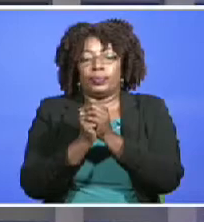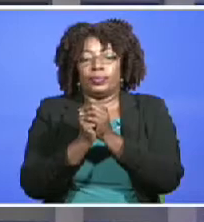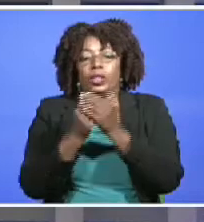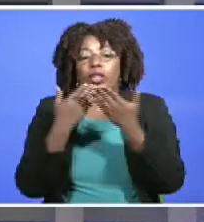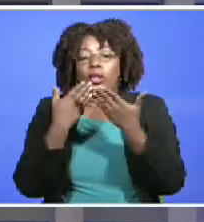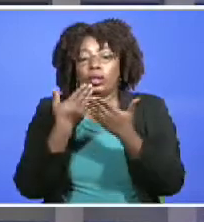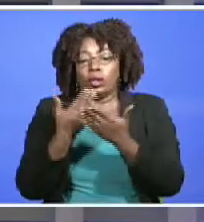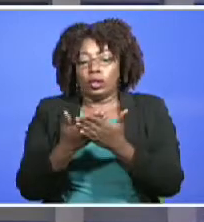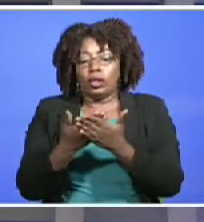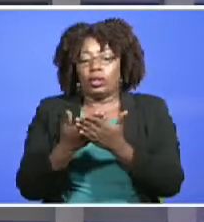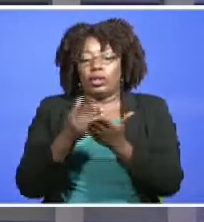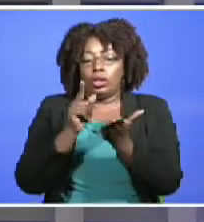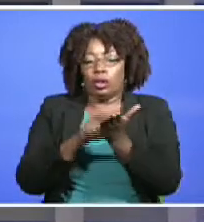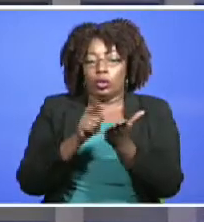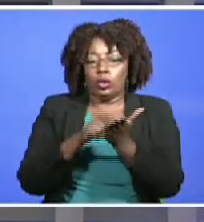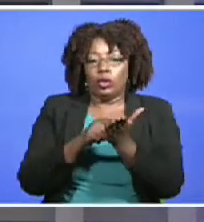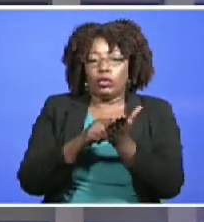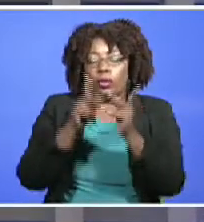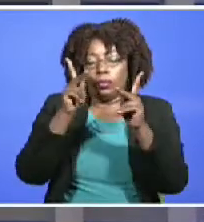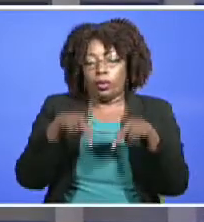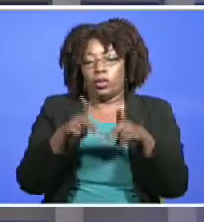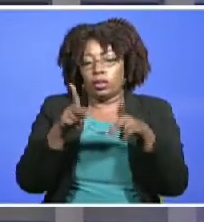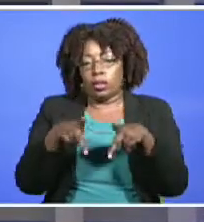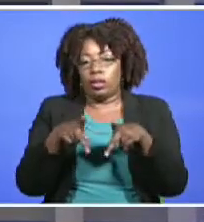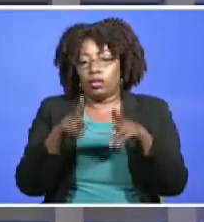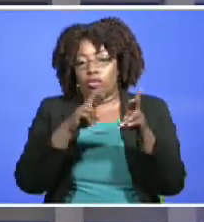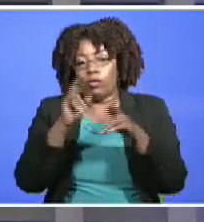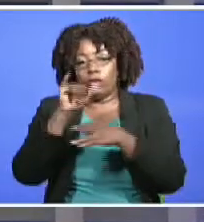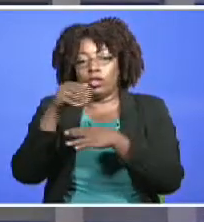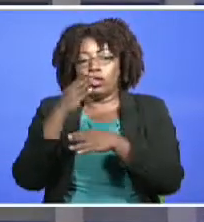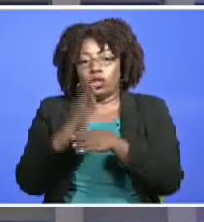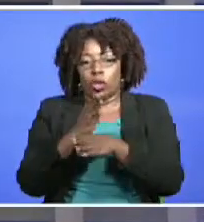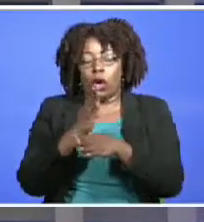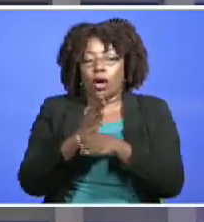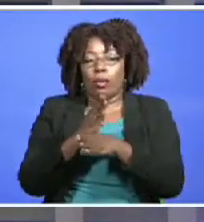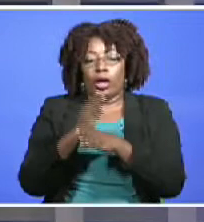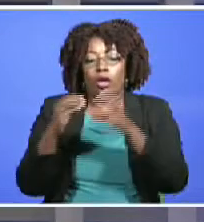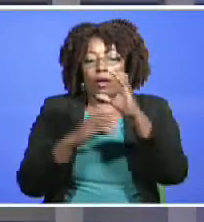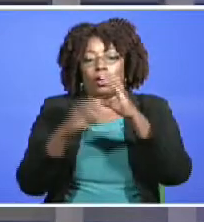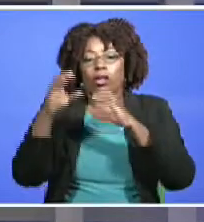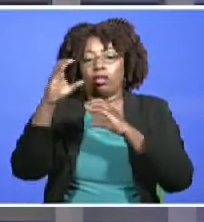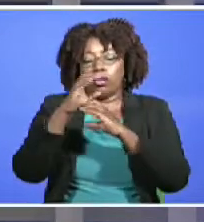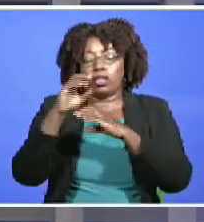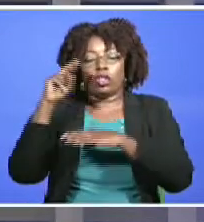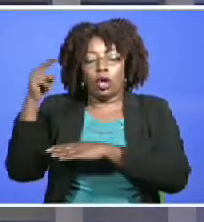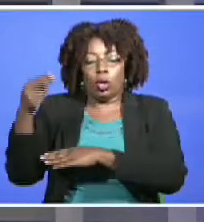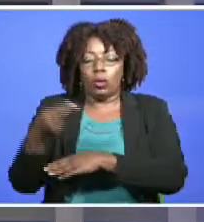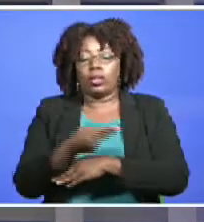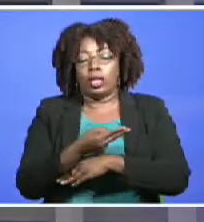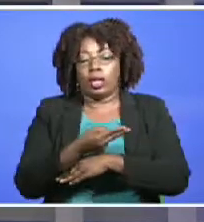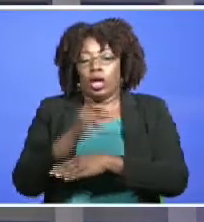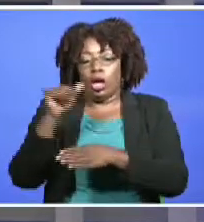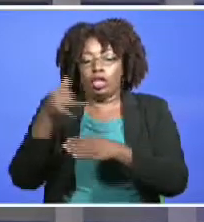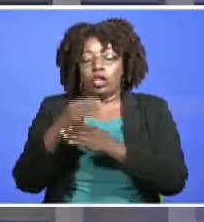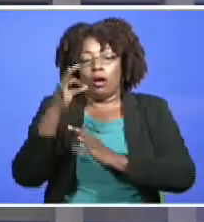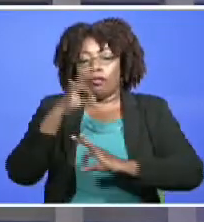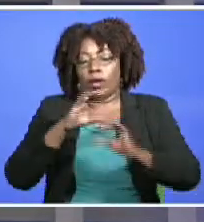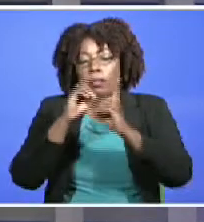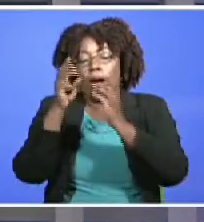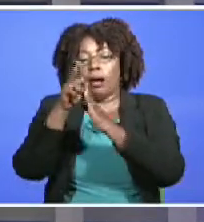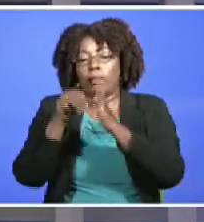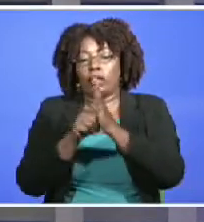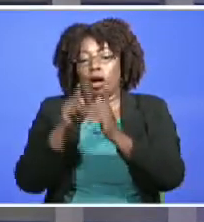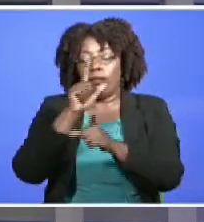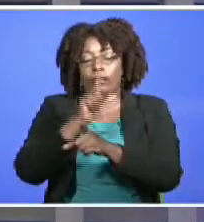Good news for job seekers, prepare your resumes. Bougie's Construction will be hosting a job fair at the Department of